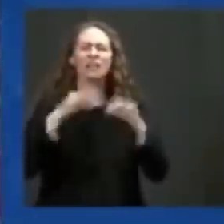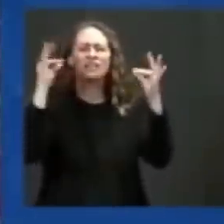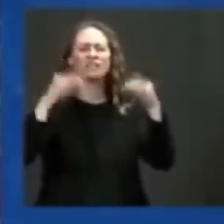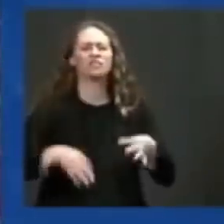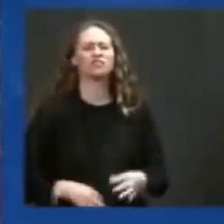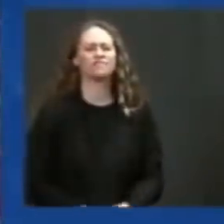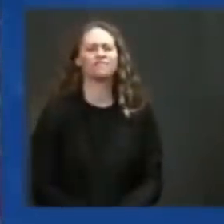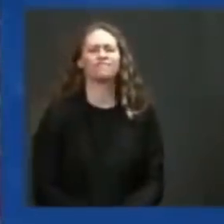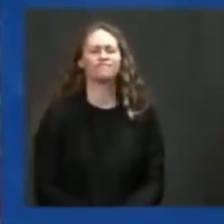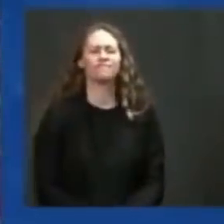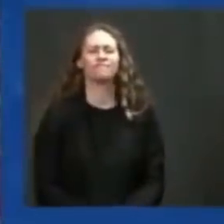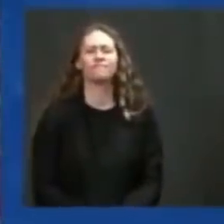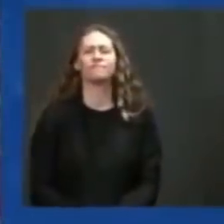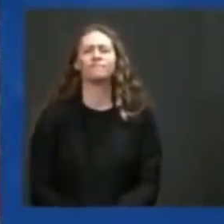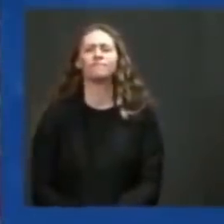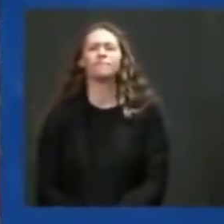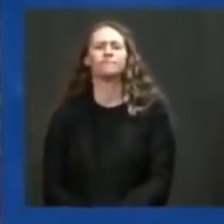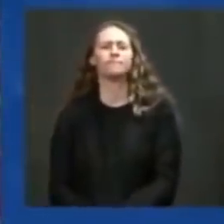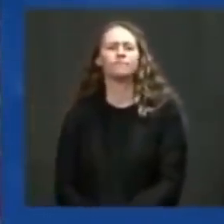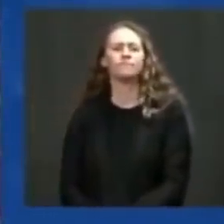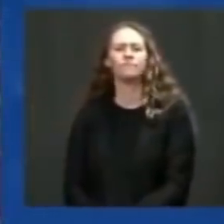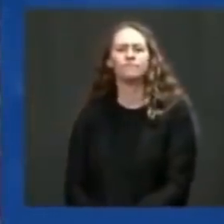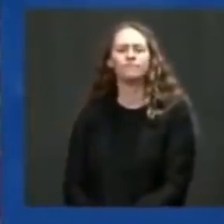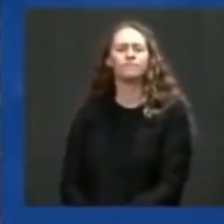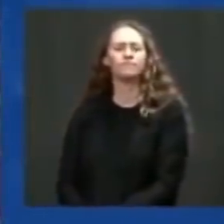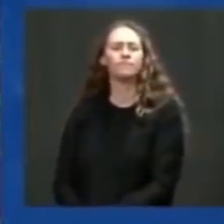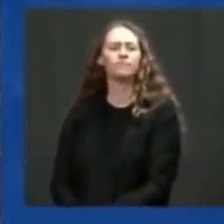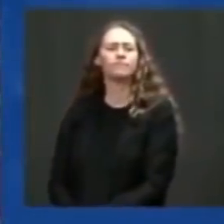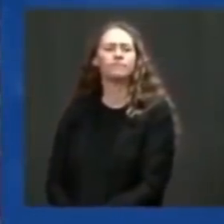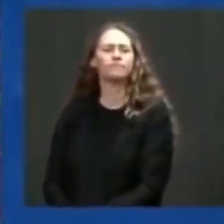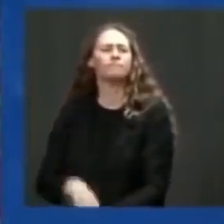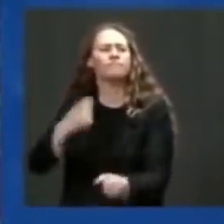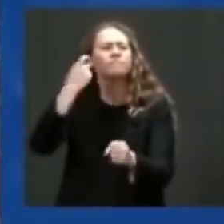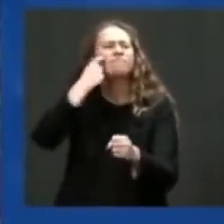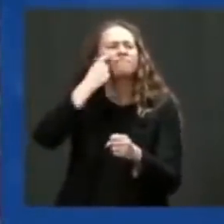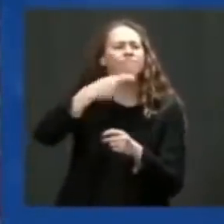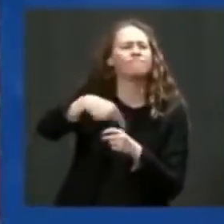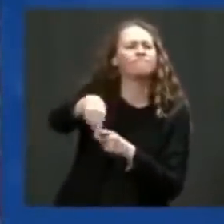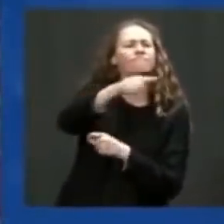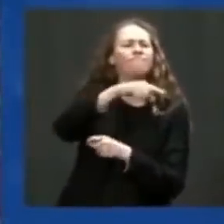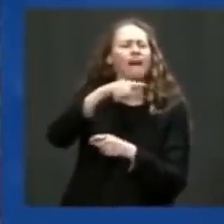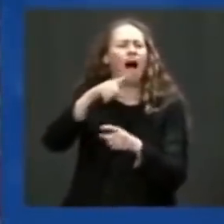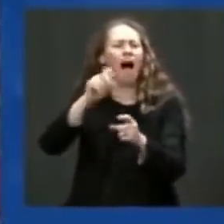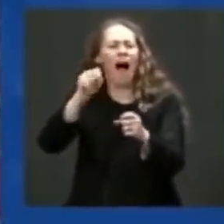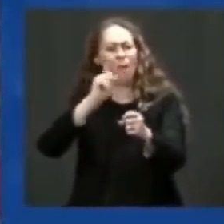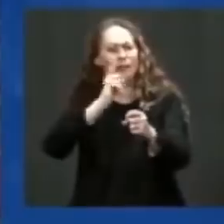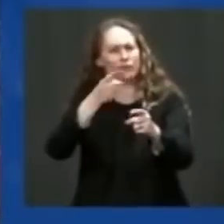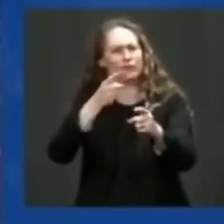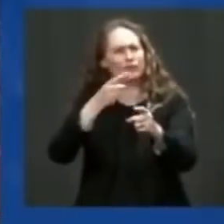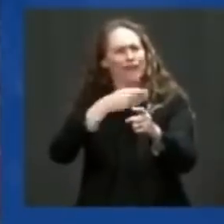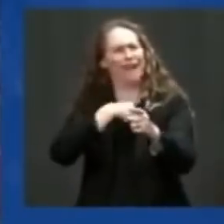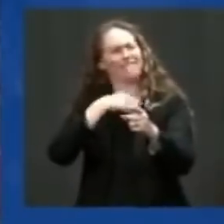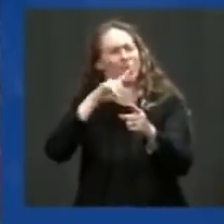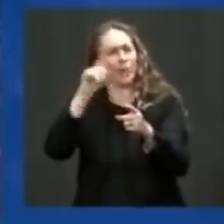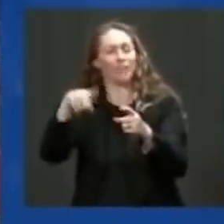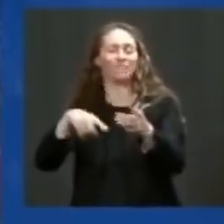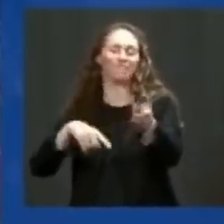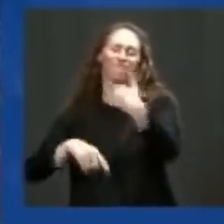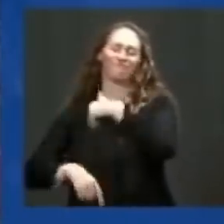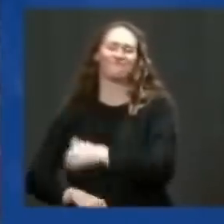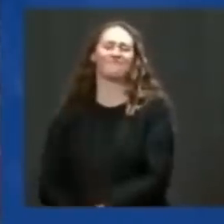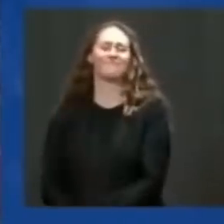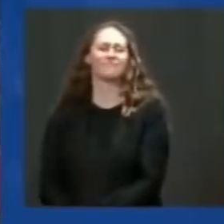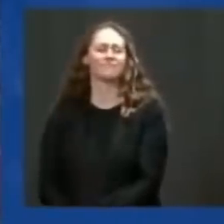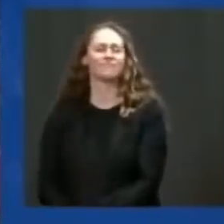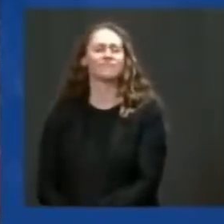Mr. President, I have a question about something that you just said. I'm sure you do. Thank you. You just said there is no